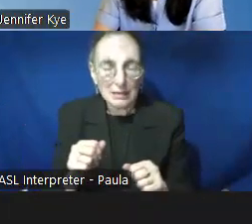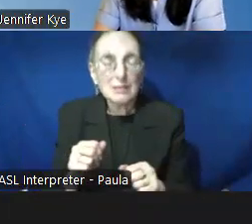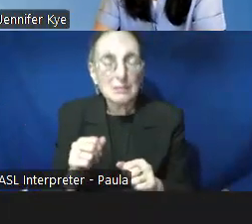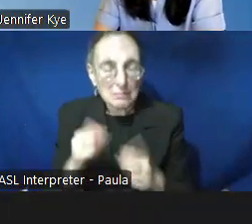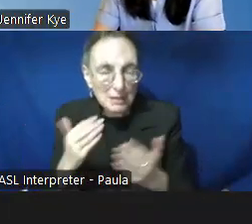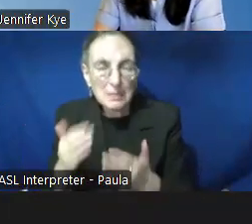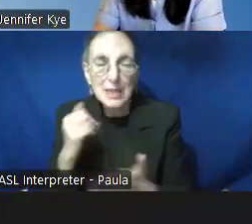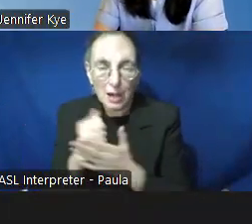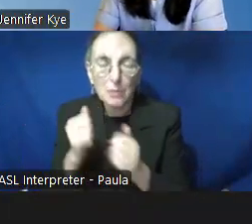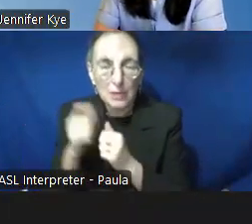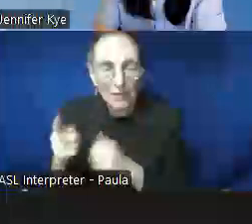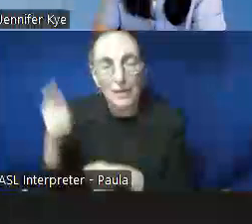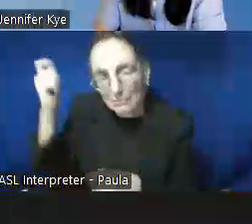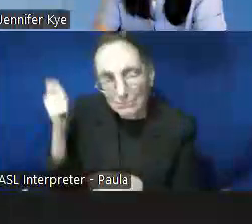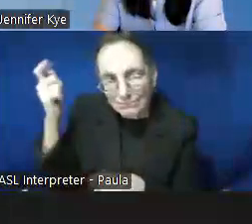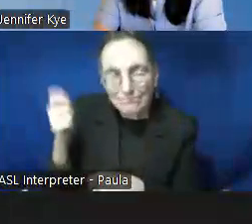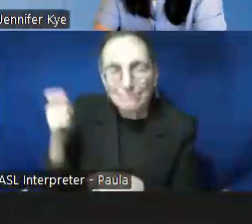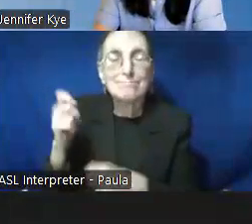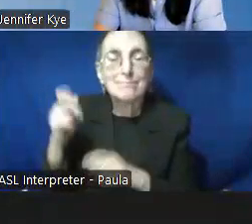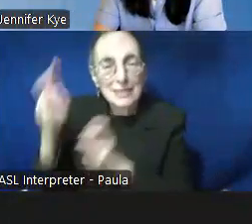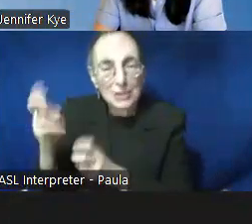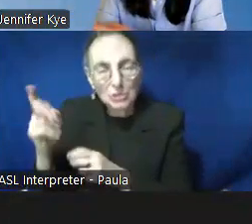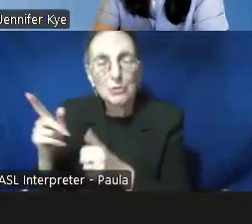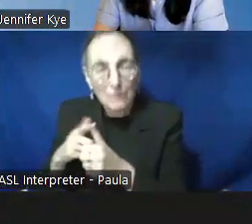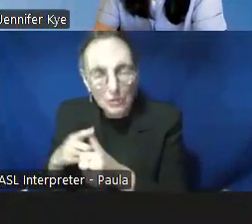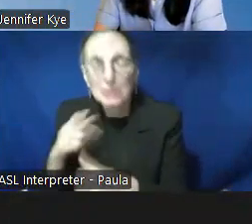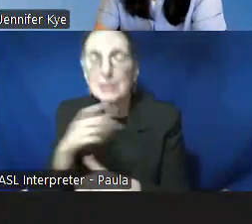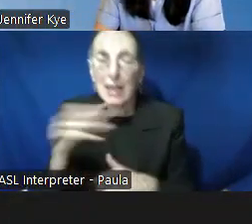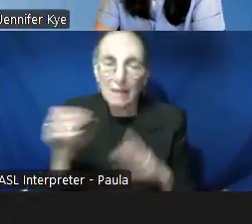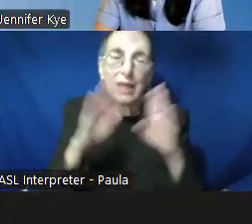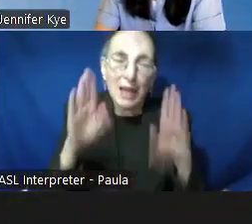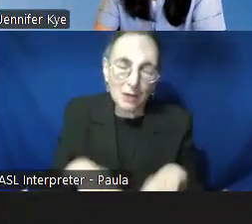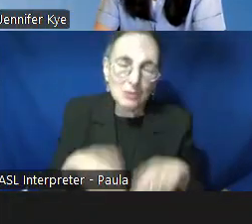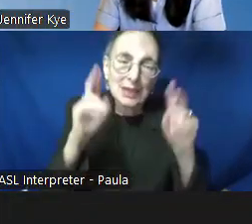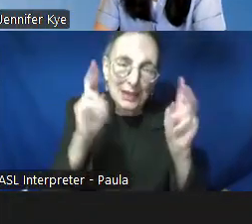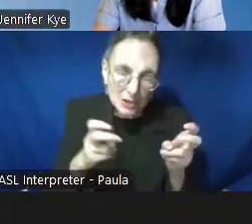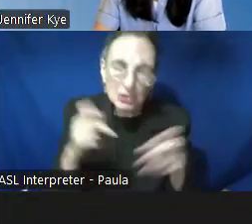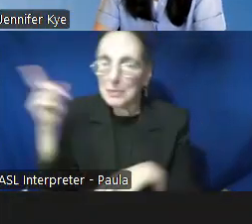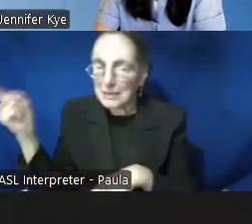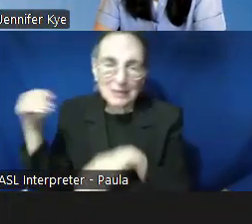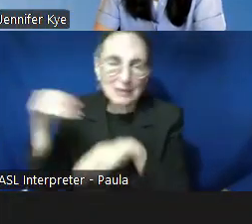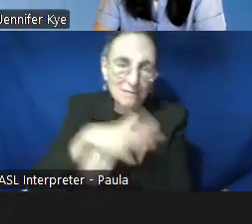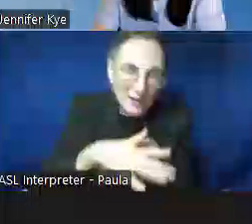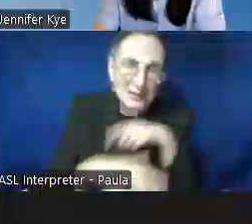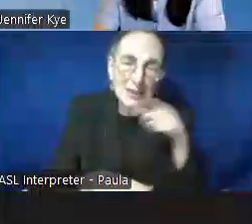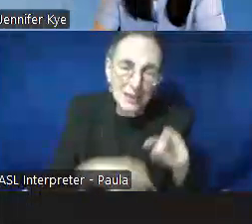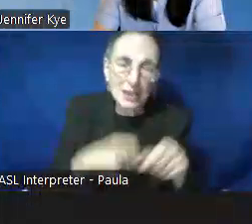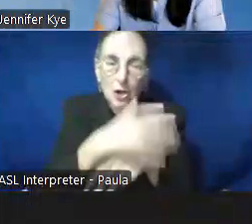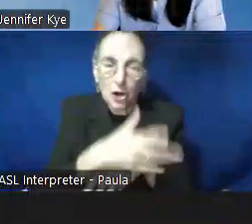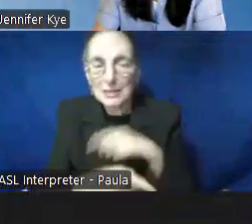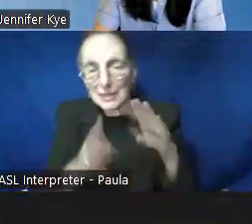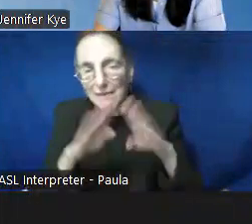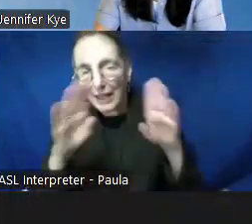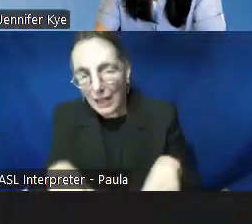issue in addition to the housing issues, as well as other legal issues that might be affecting the client's housing.